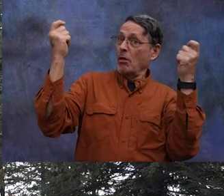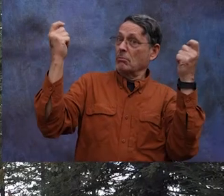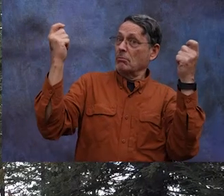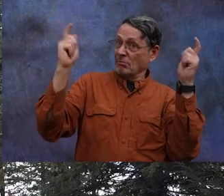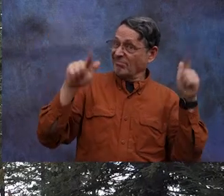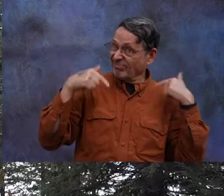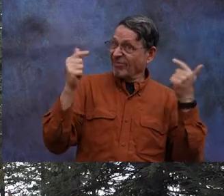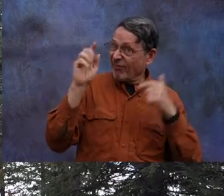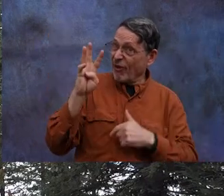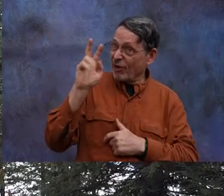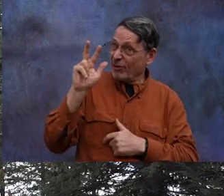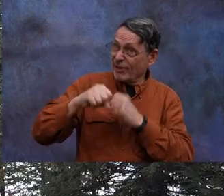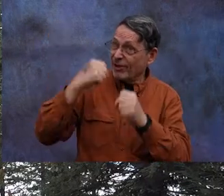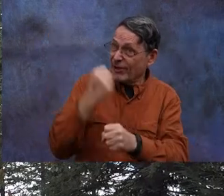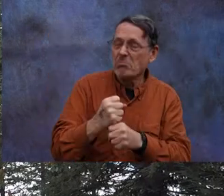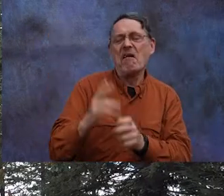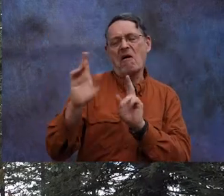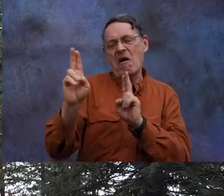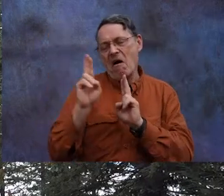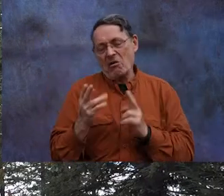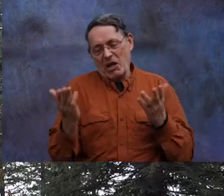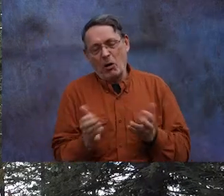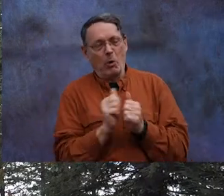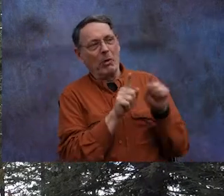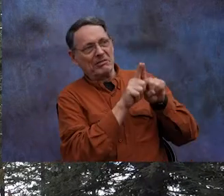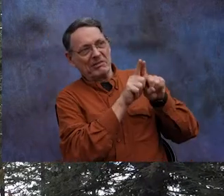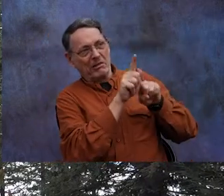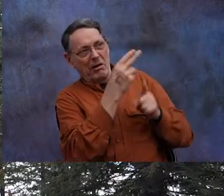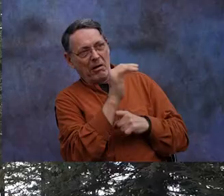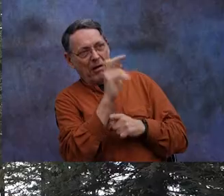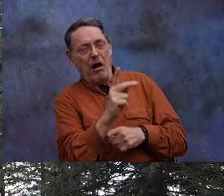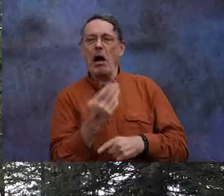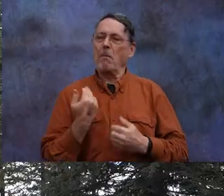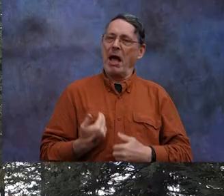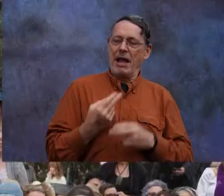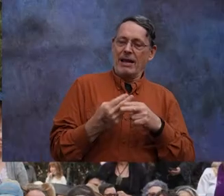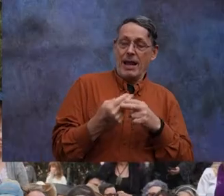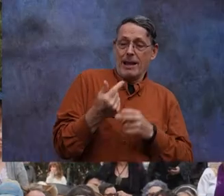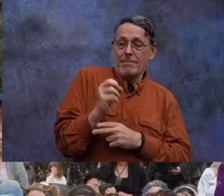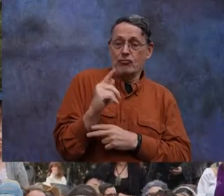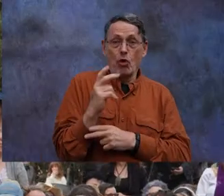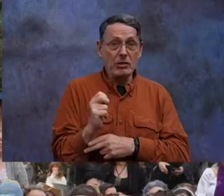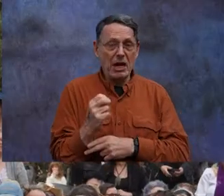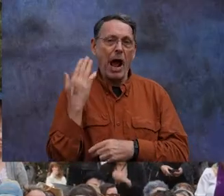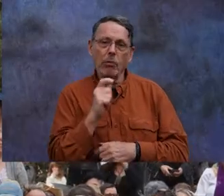So I have the honor of being in the center here with Starhawk. My name is Georgie, and I'm your MC for this afternoon.